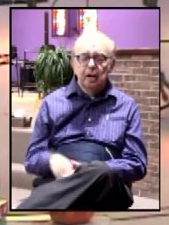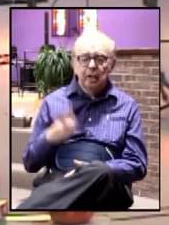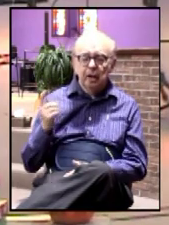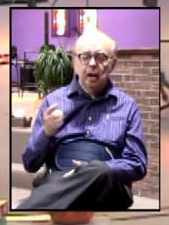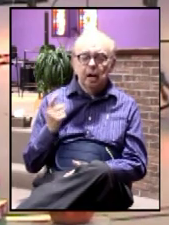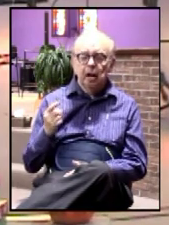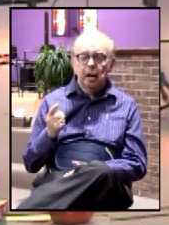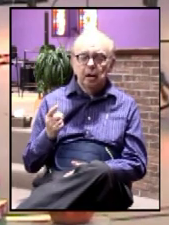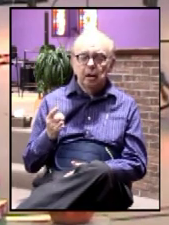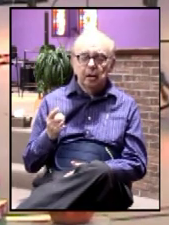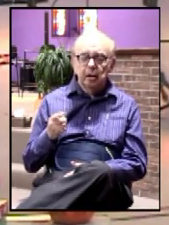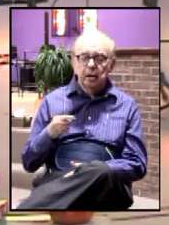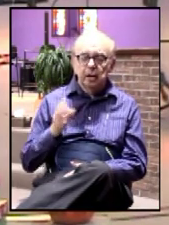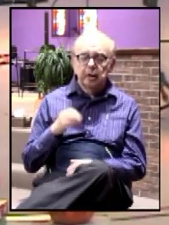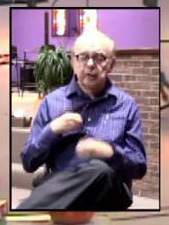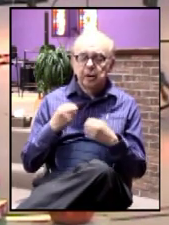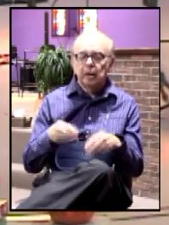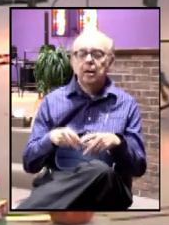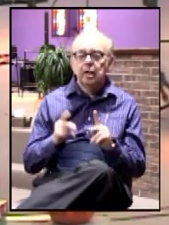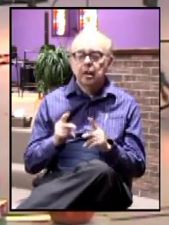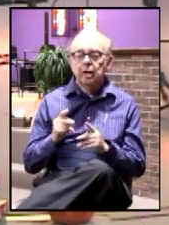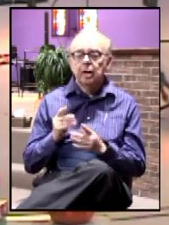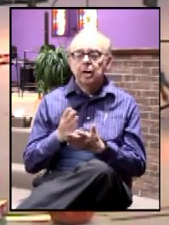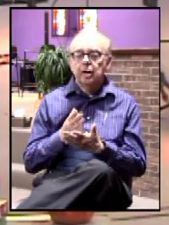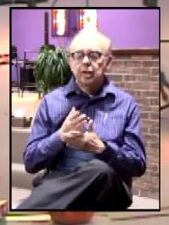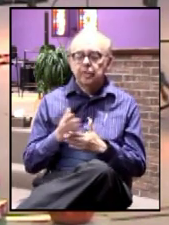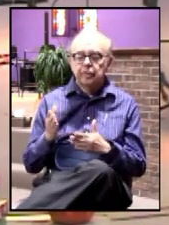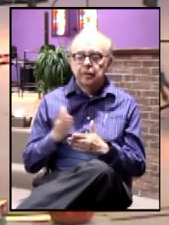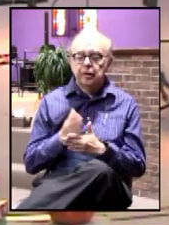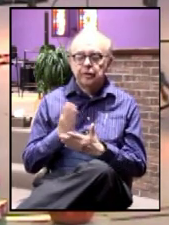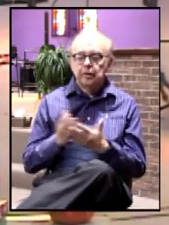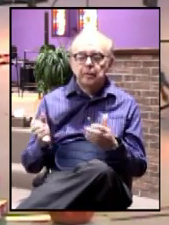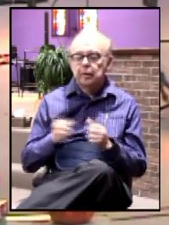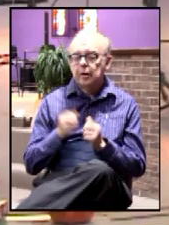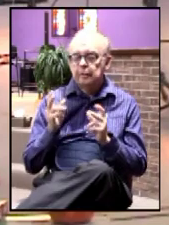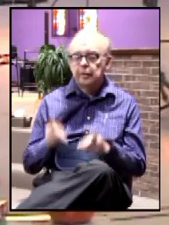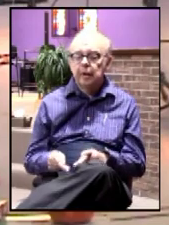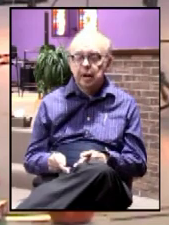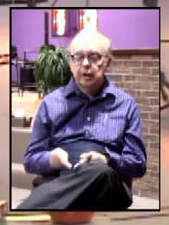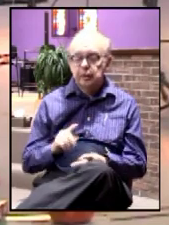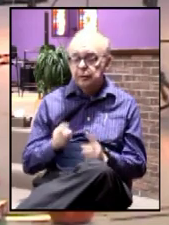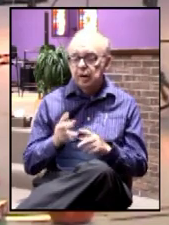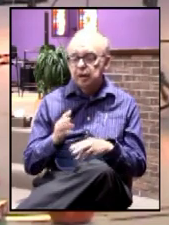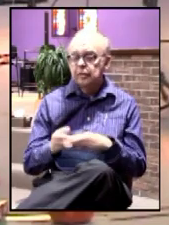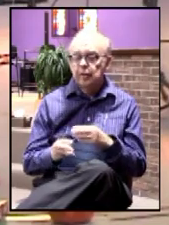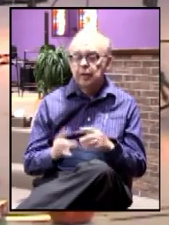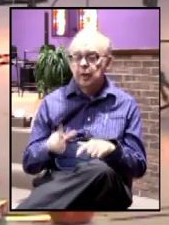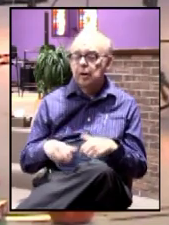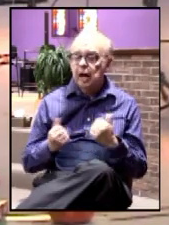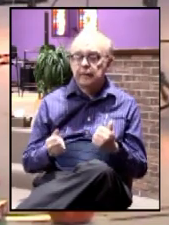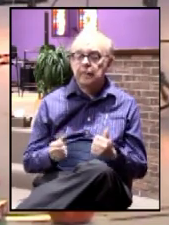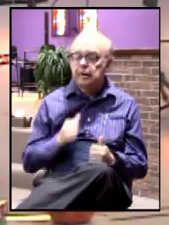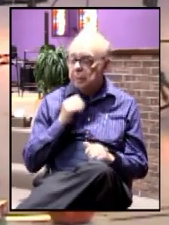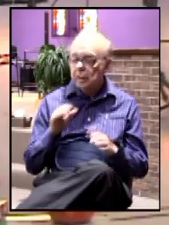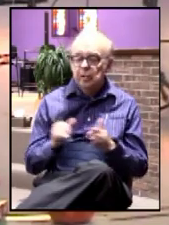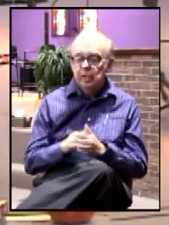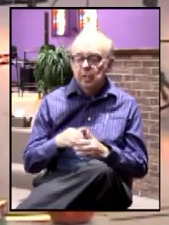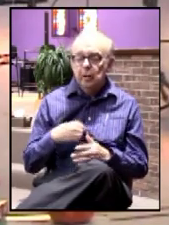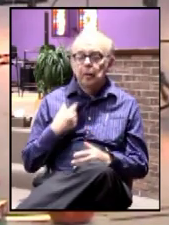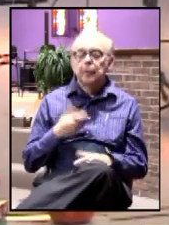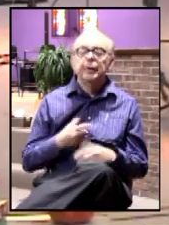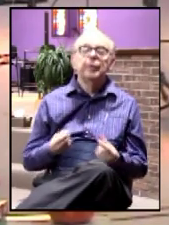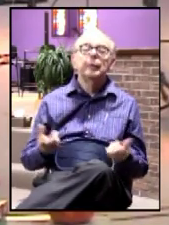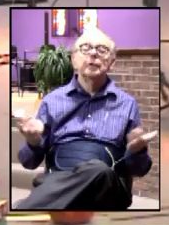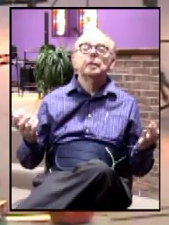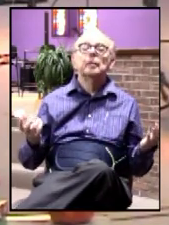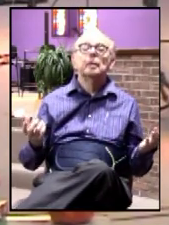Do you ever think that maybe God's giving you an opportunity to share something with somebody to change their life and you're not doing it? Because what